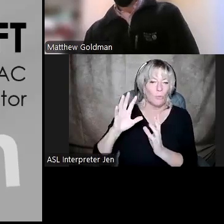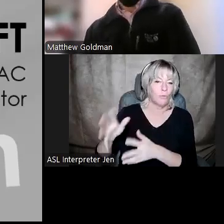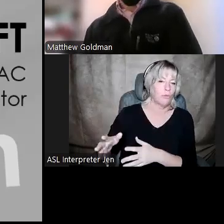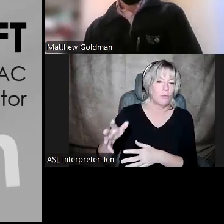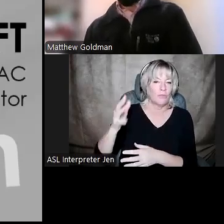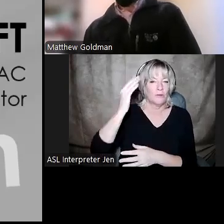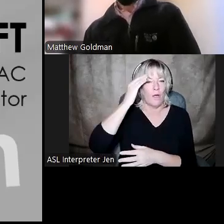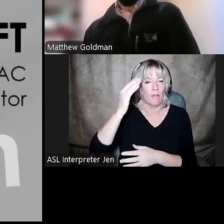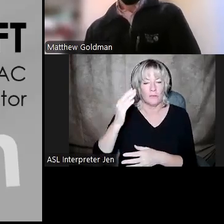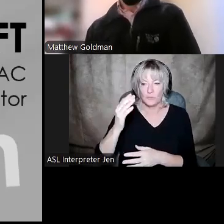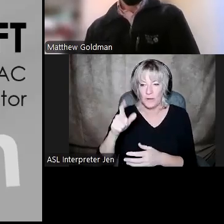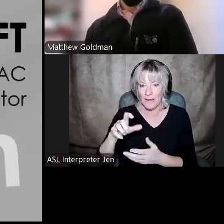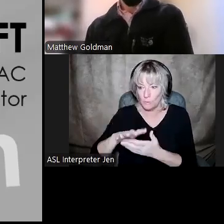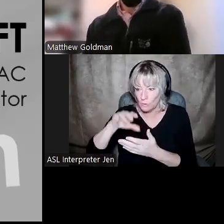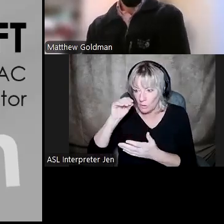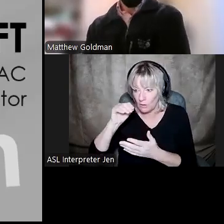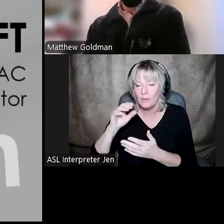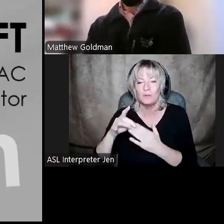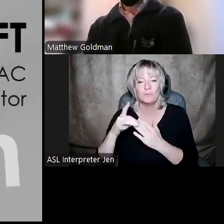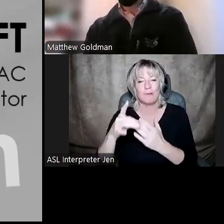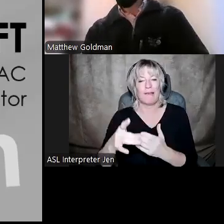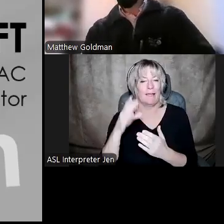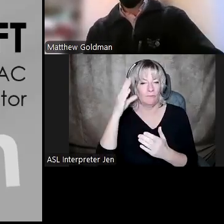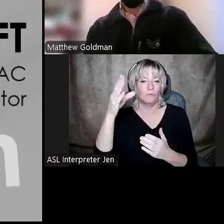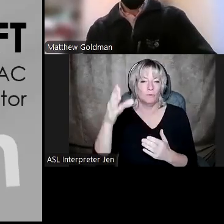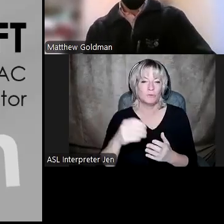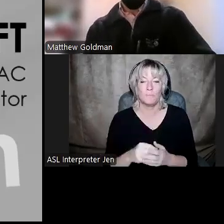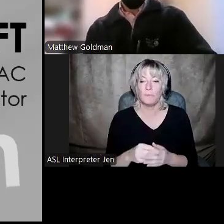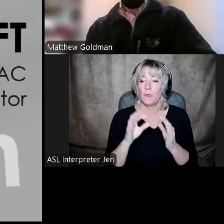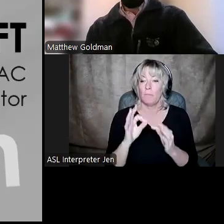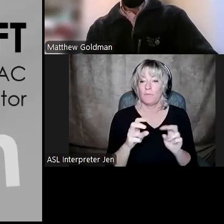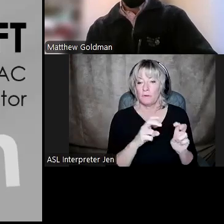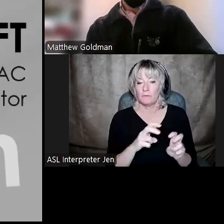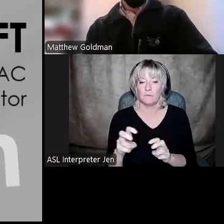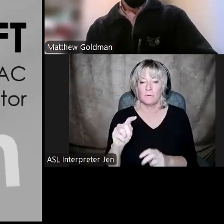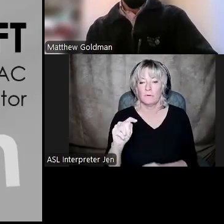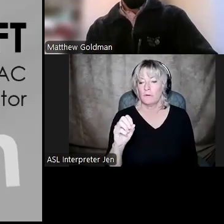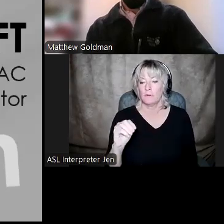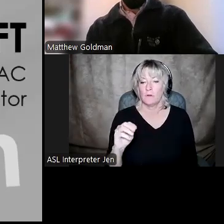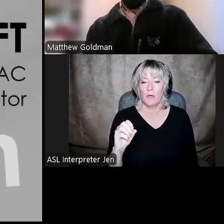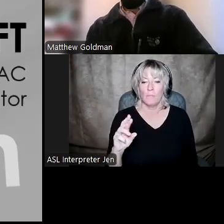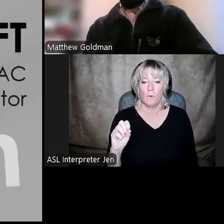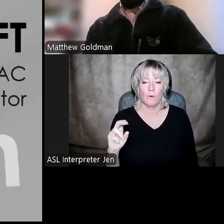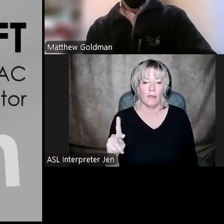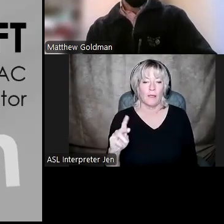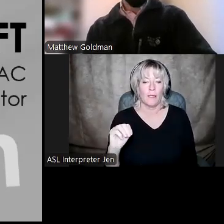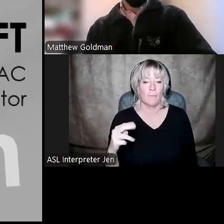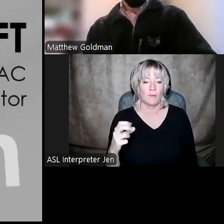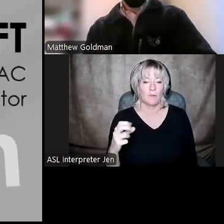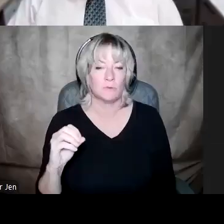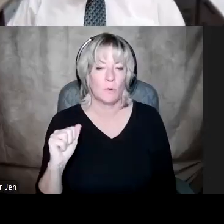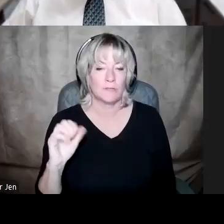and not inform the future. And I think that's a perfect transition to Tom Orrick with MHSOAC. So I'll bring you up,